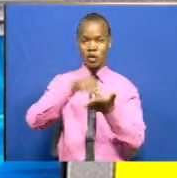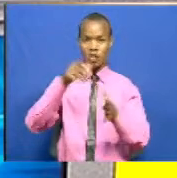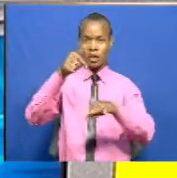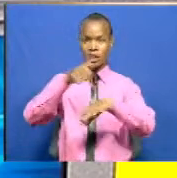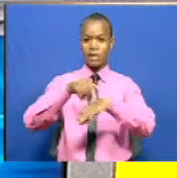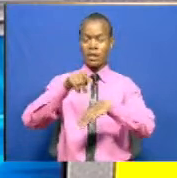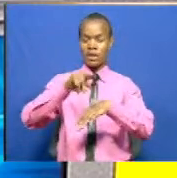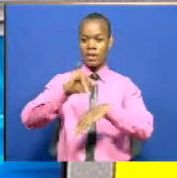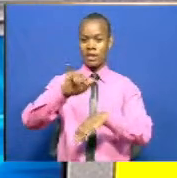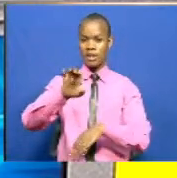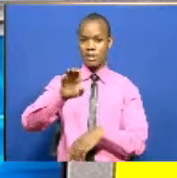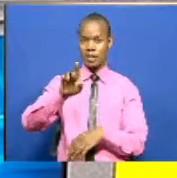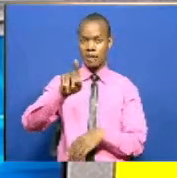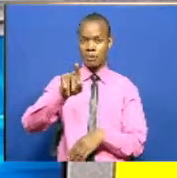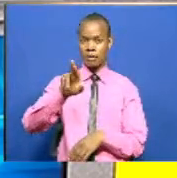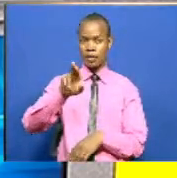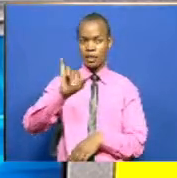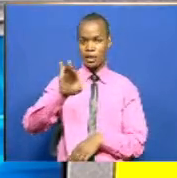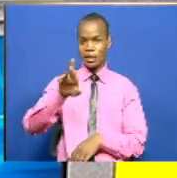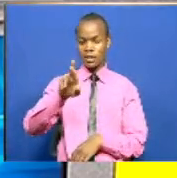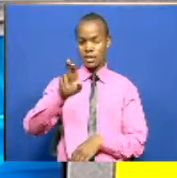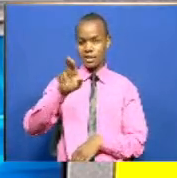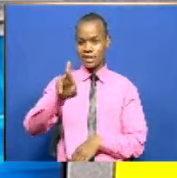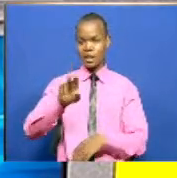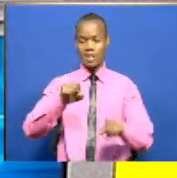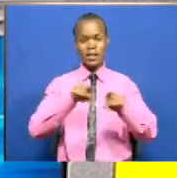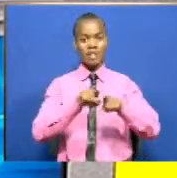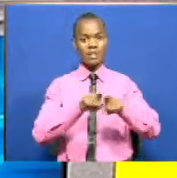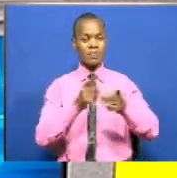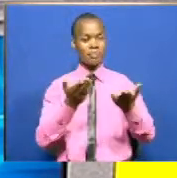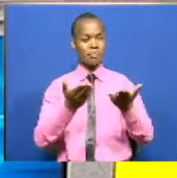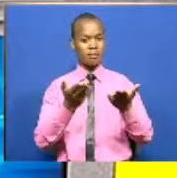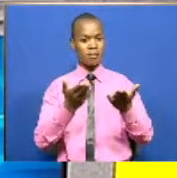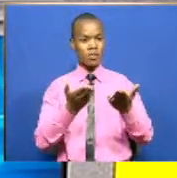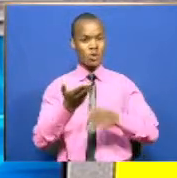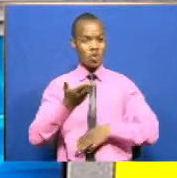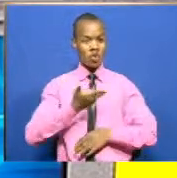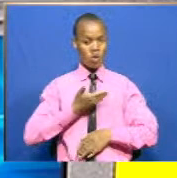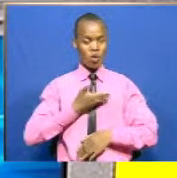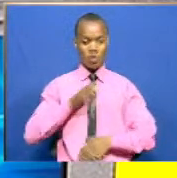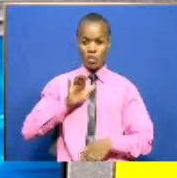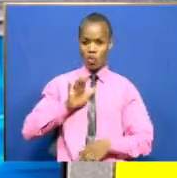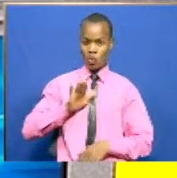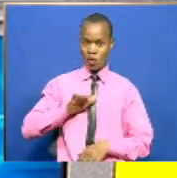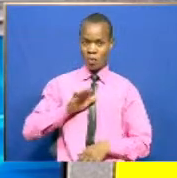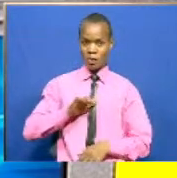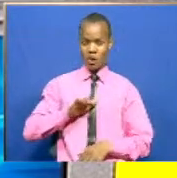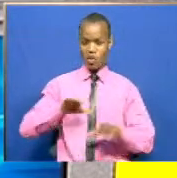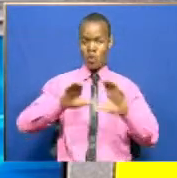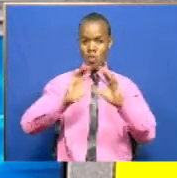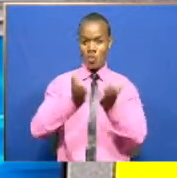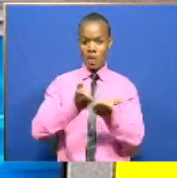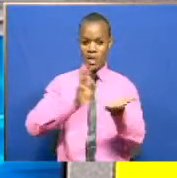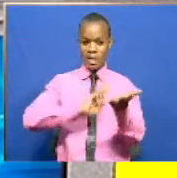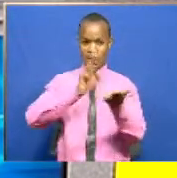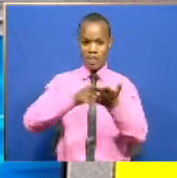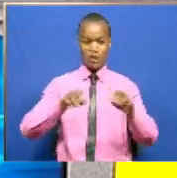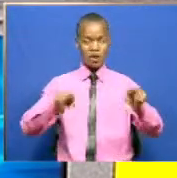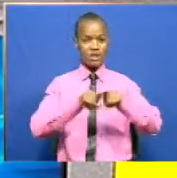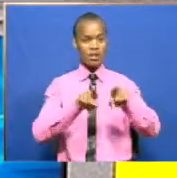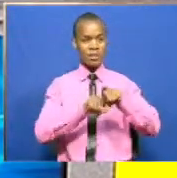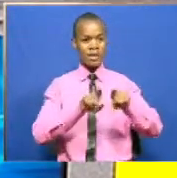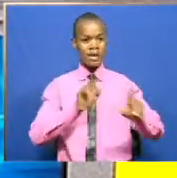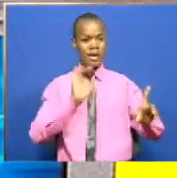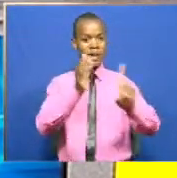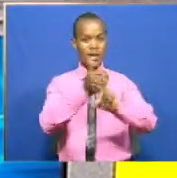Jepchirchir, world half marathon champion, batters own women only world record. She has attained